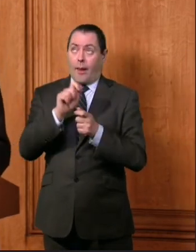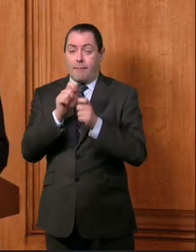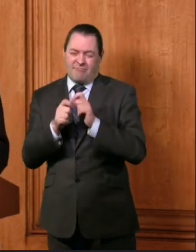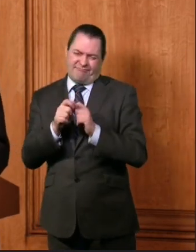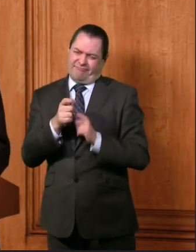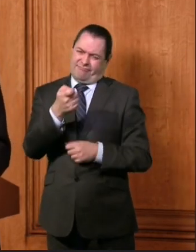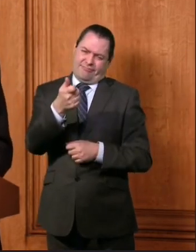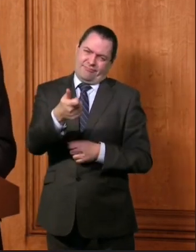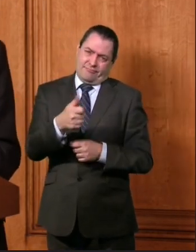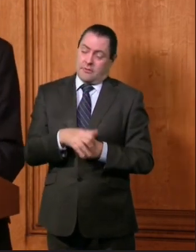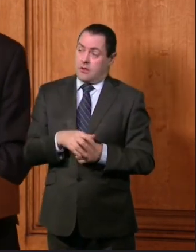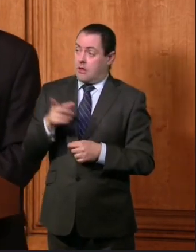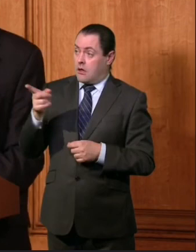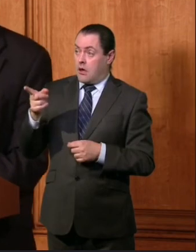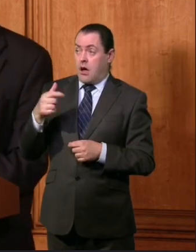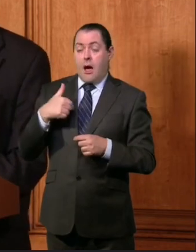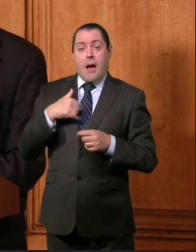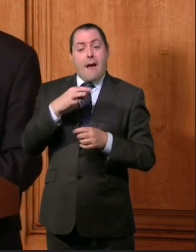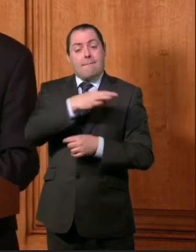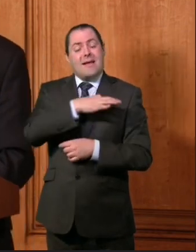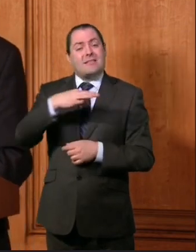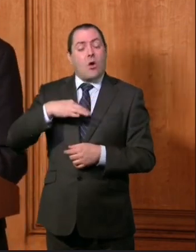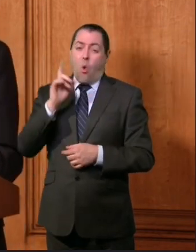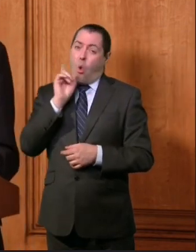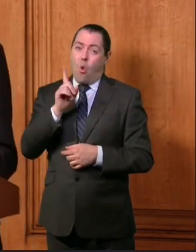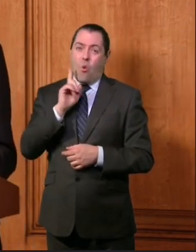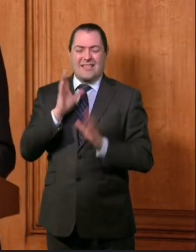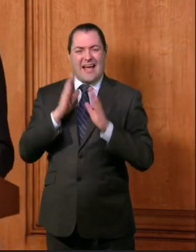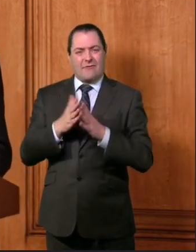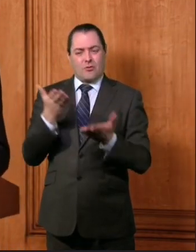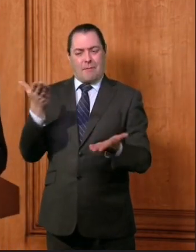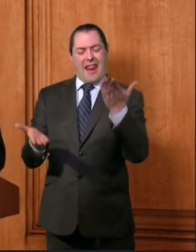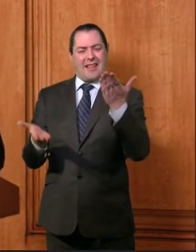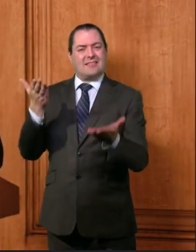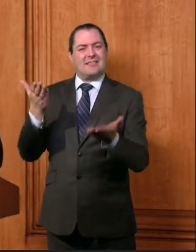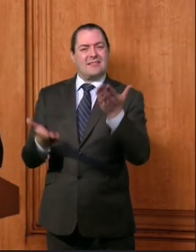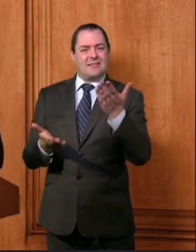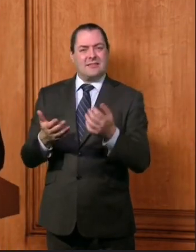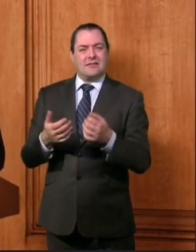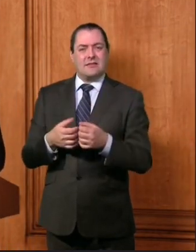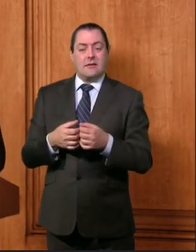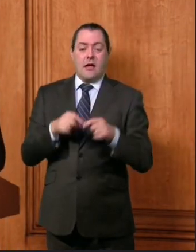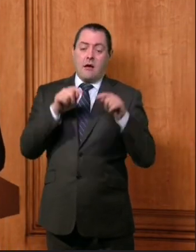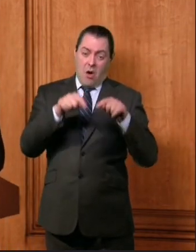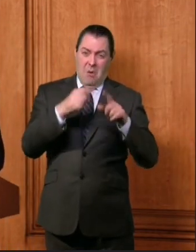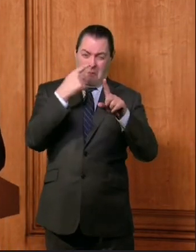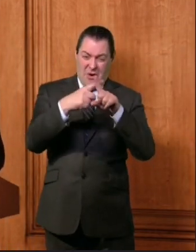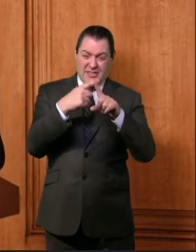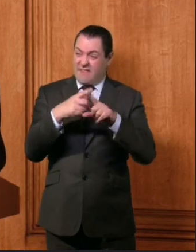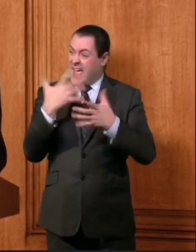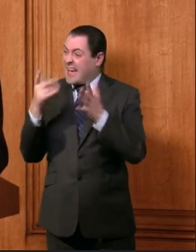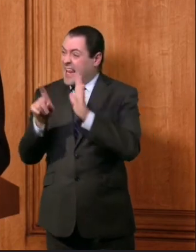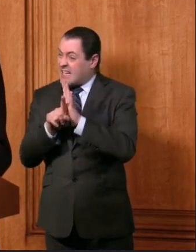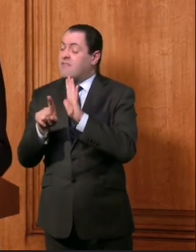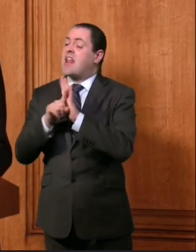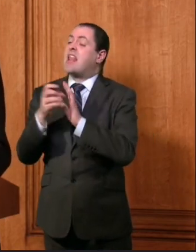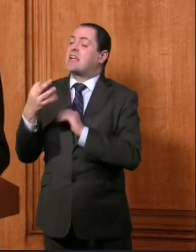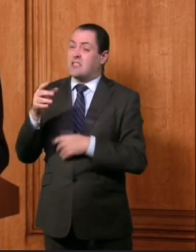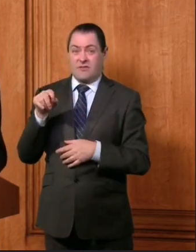at both sides. That's what SAGE was doing. That's what we've tried to do in all the decisions we've taken. Our overall view was the balance of risk was firmly in